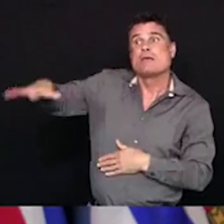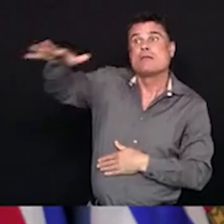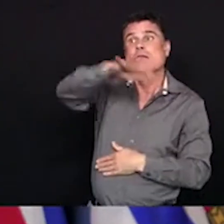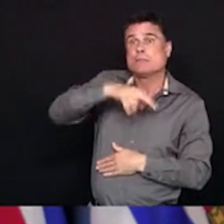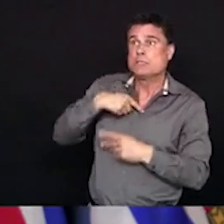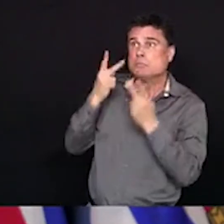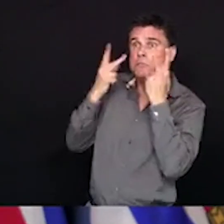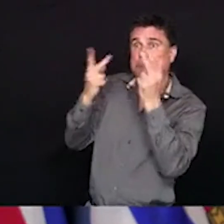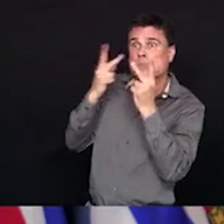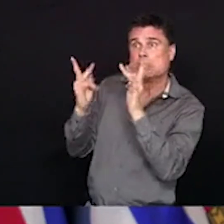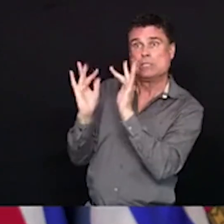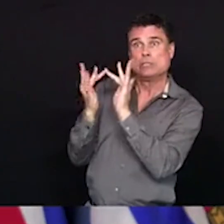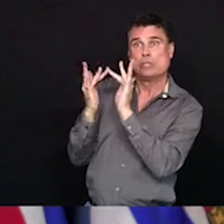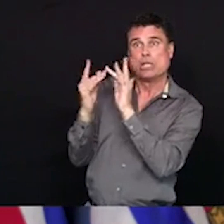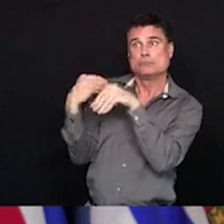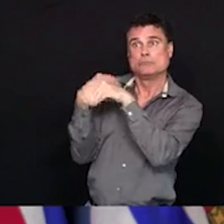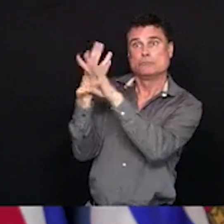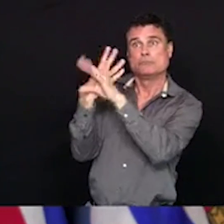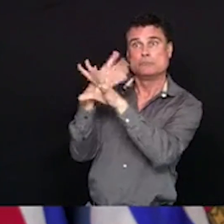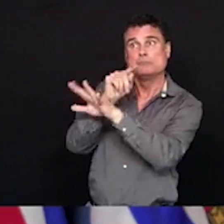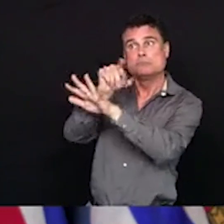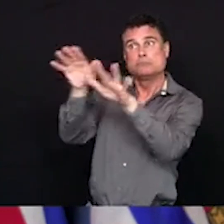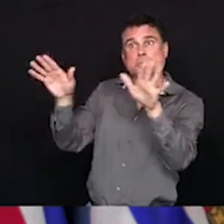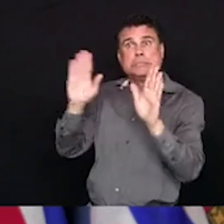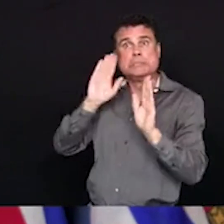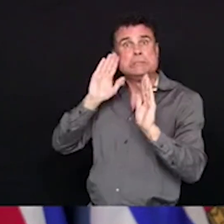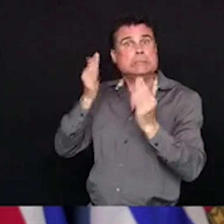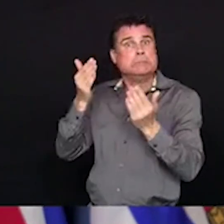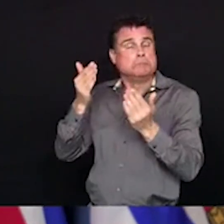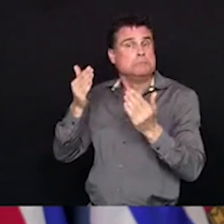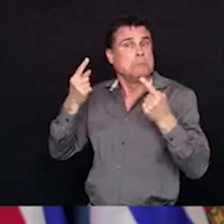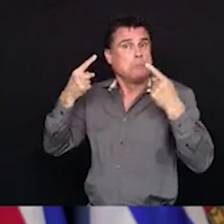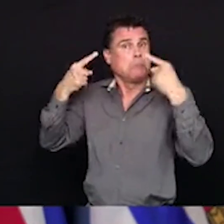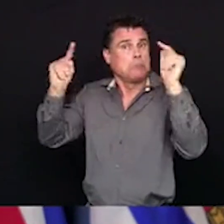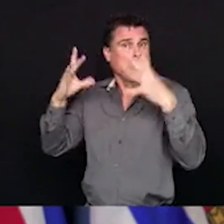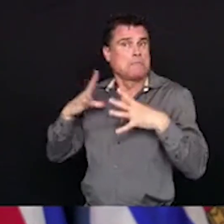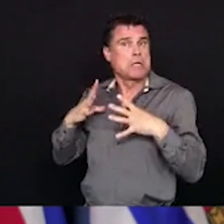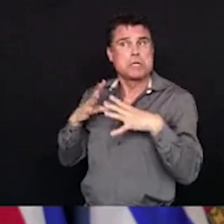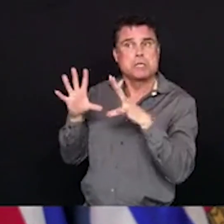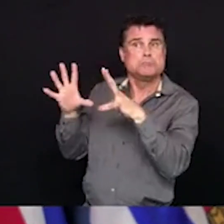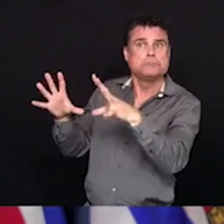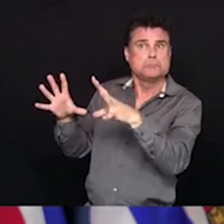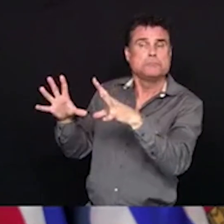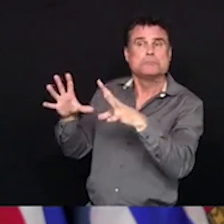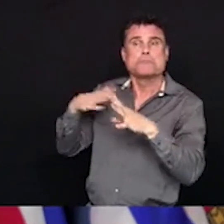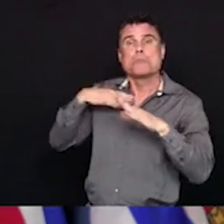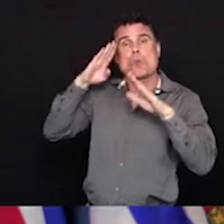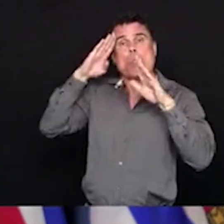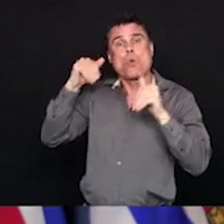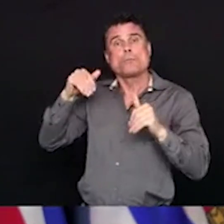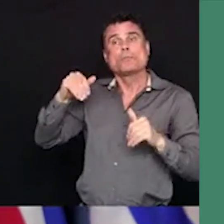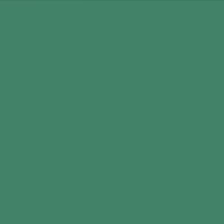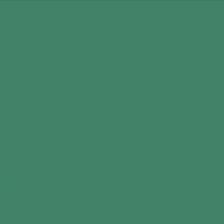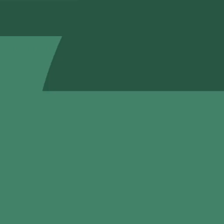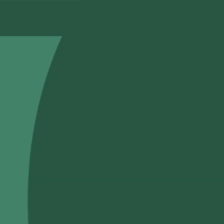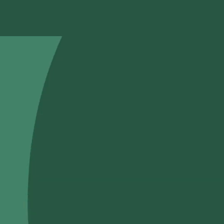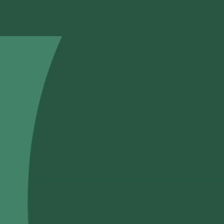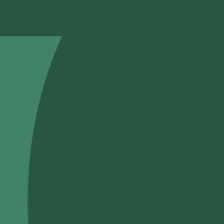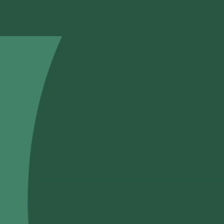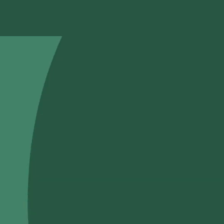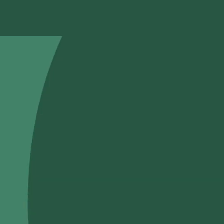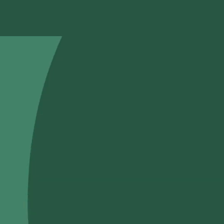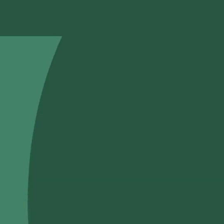success forward, hopefully after we've got through dealing with this pandemic.